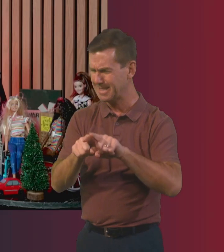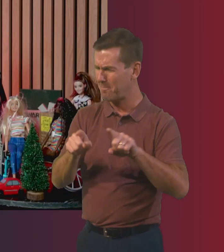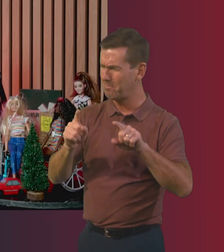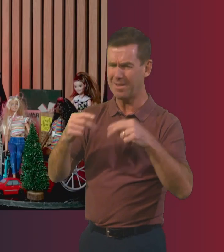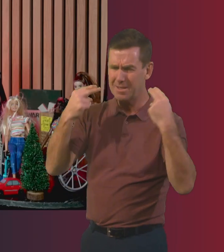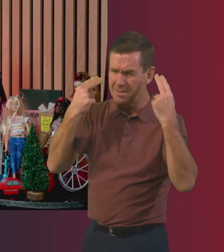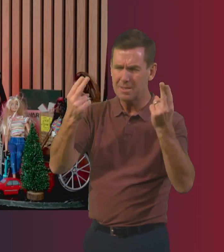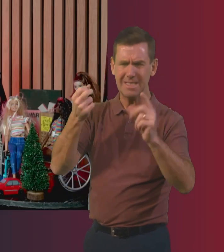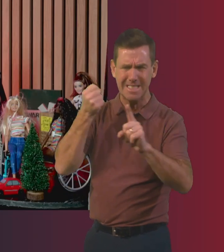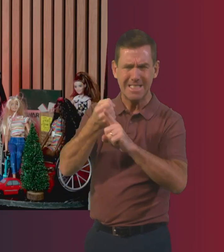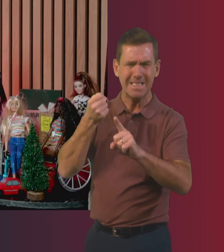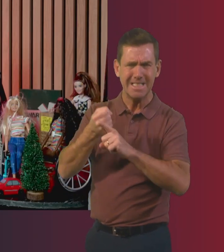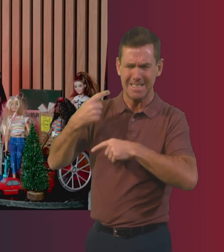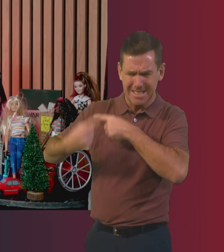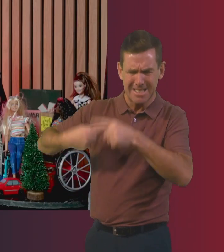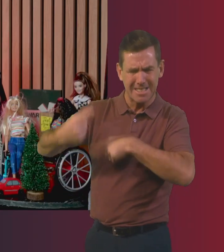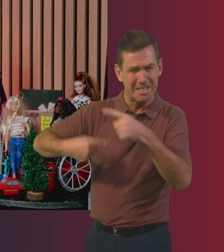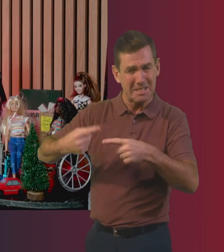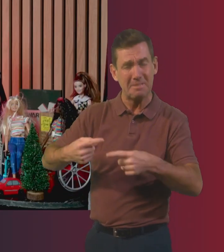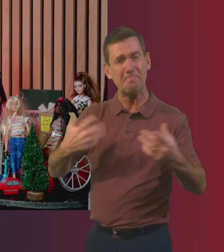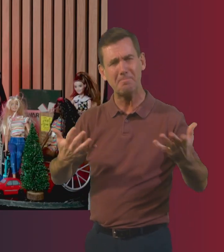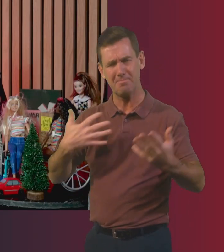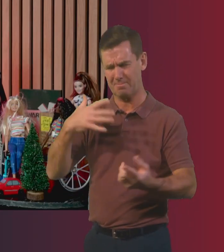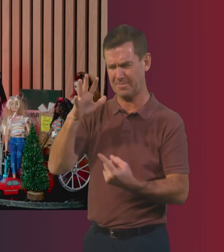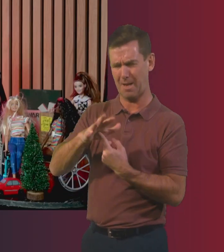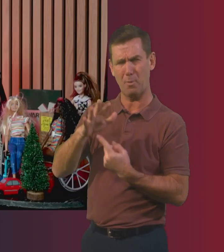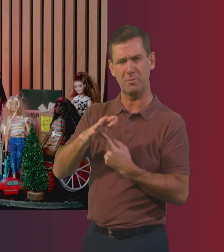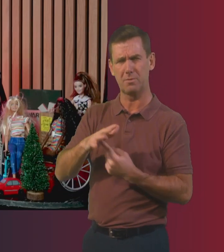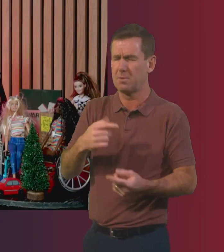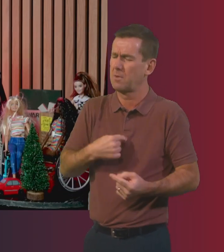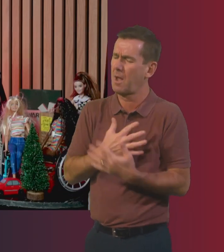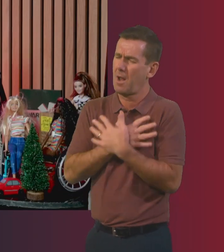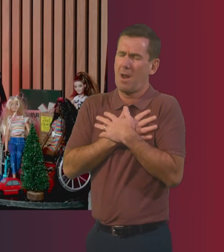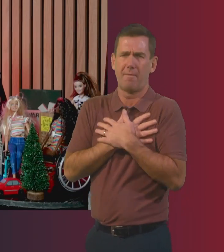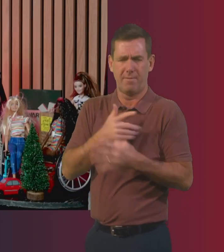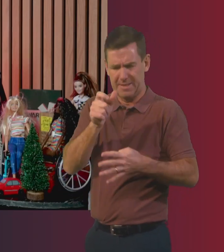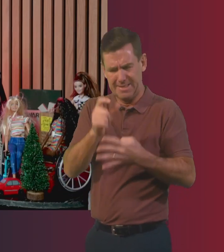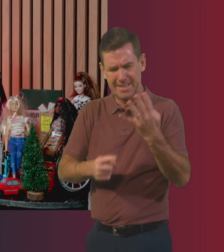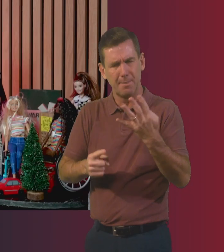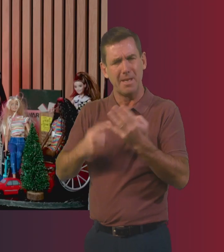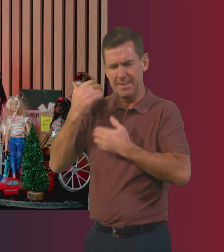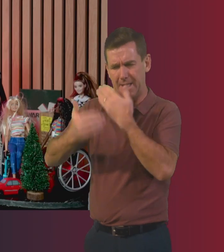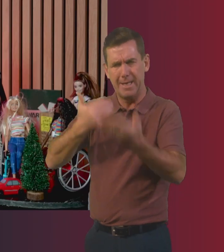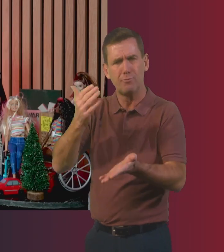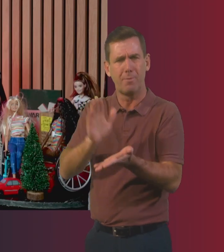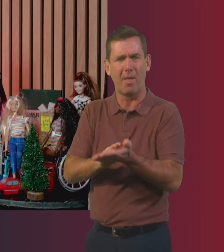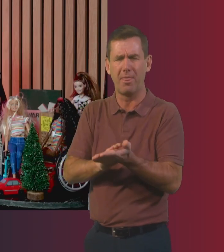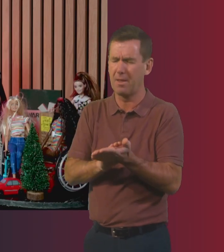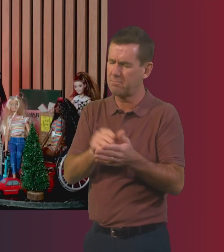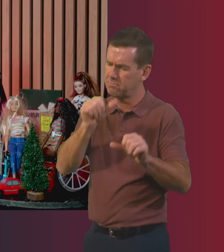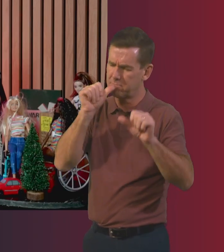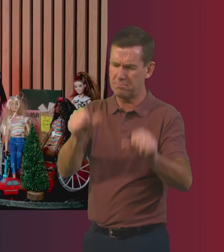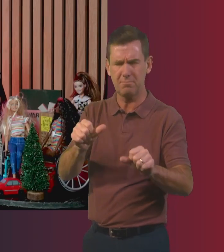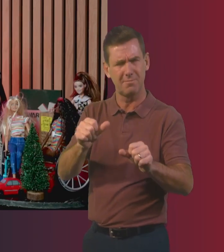really important time of year. But I love Disability History Month. It's my favourite time of year. So yeah, get celebrating and download